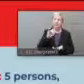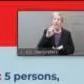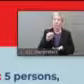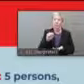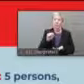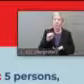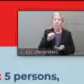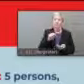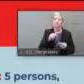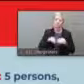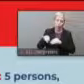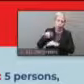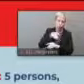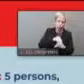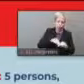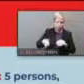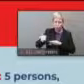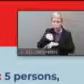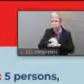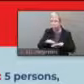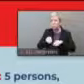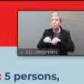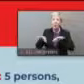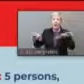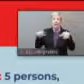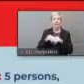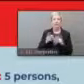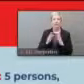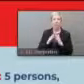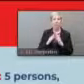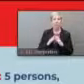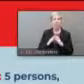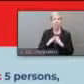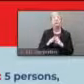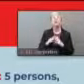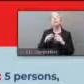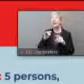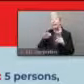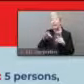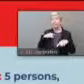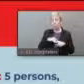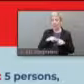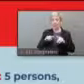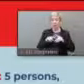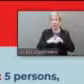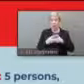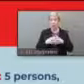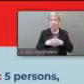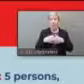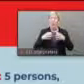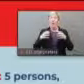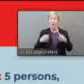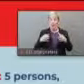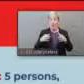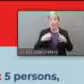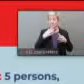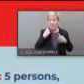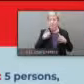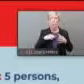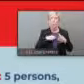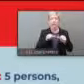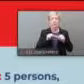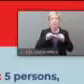moving around in your community so that when you introduce risk, you can stay where that you are and keep building.